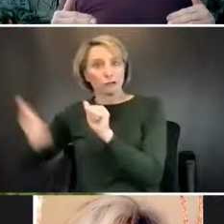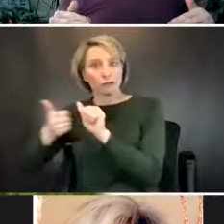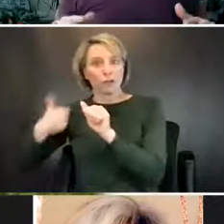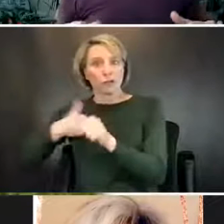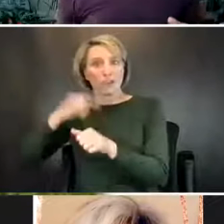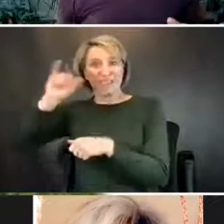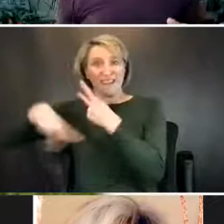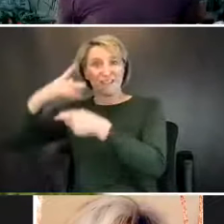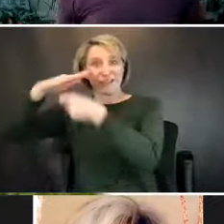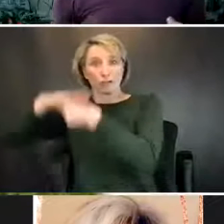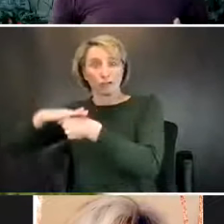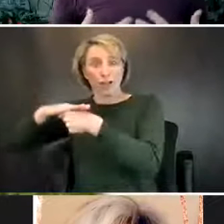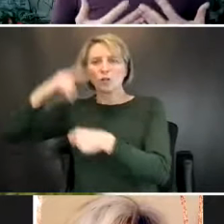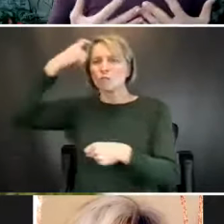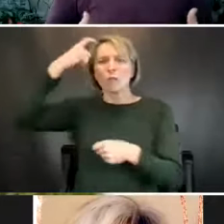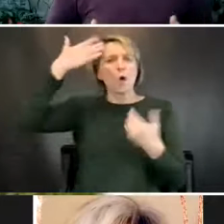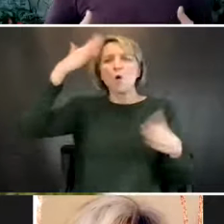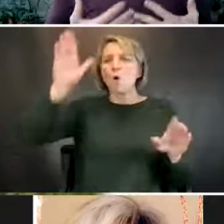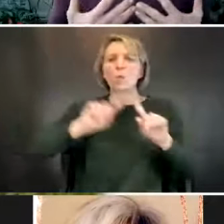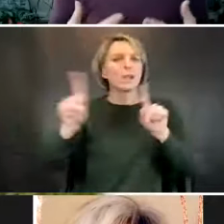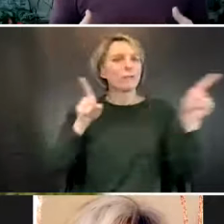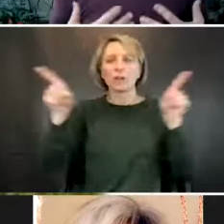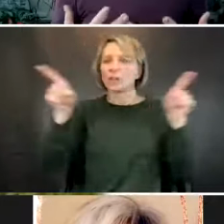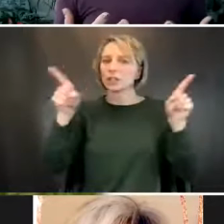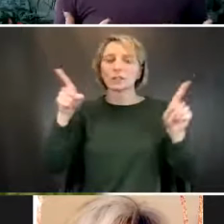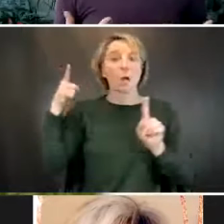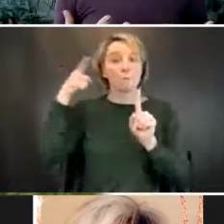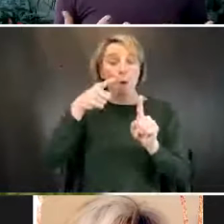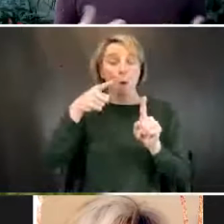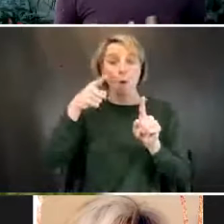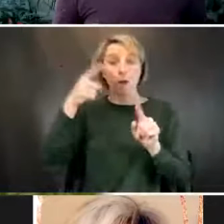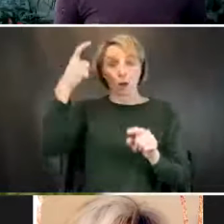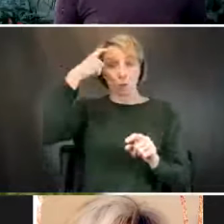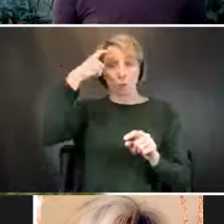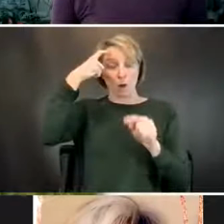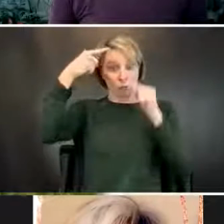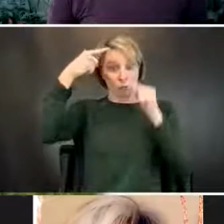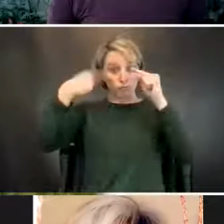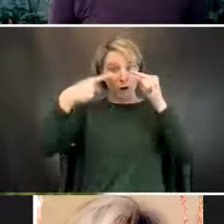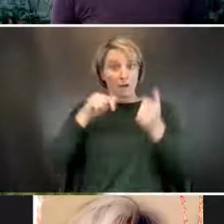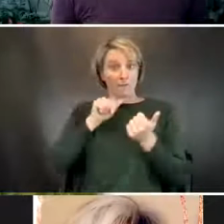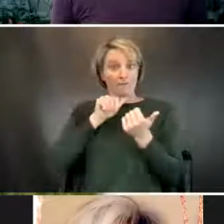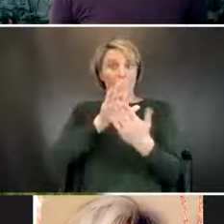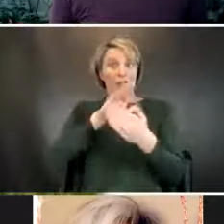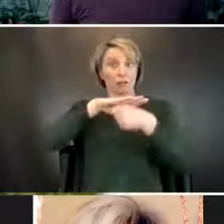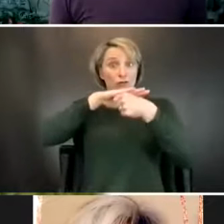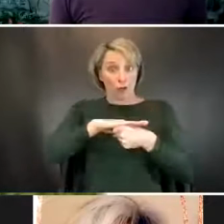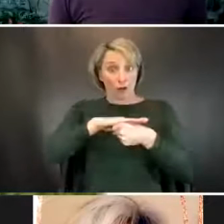slow motion mode when you feel that anxiety starting to bubble up. Does that answer the question?